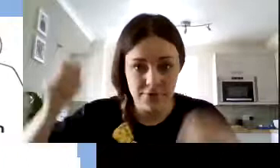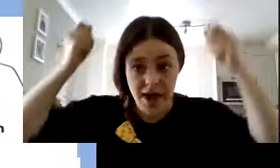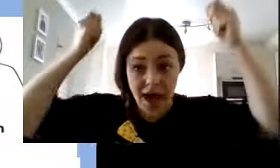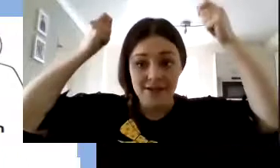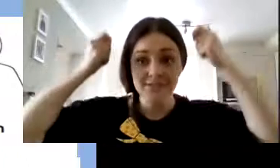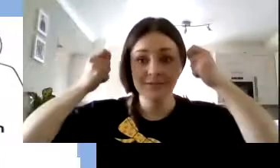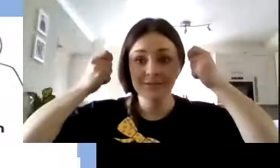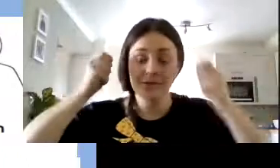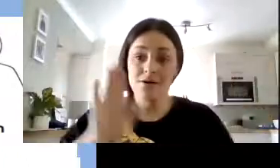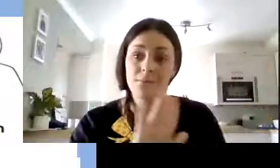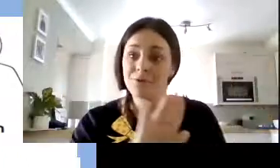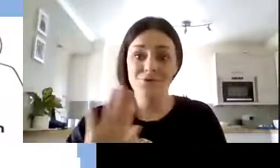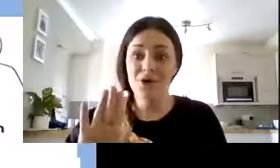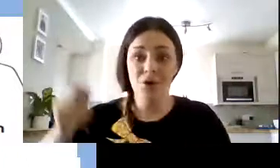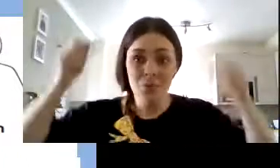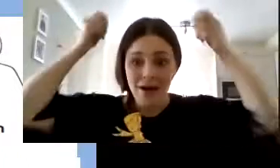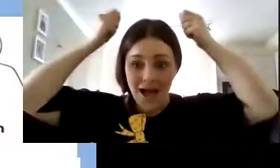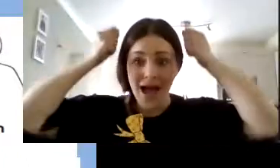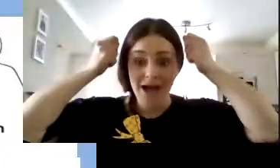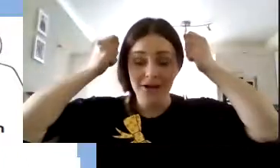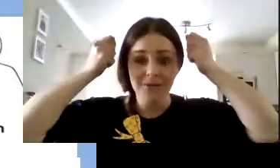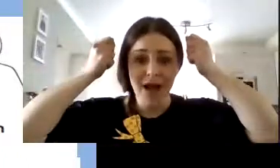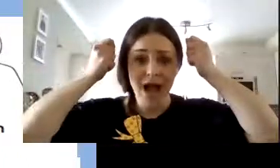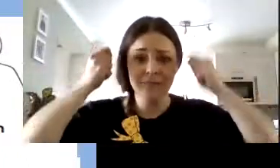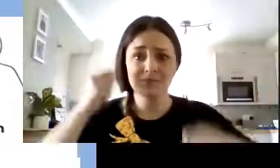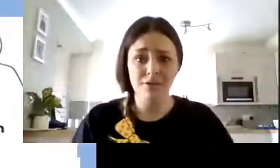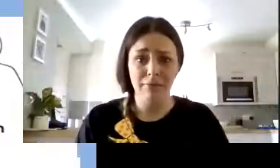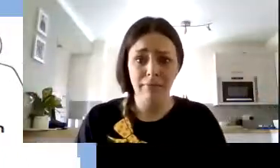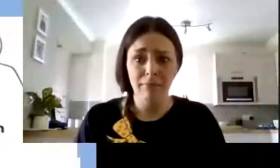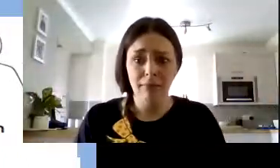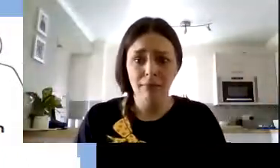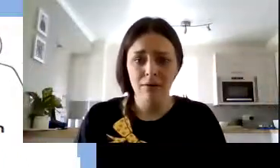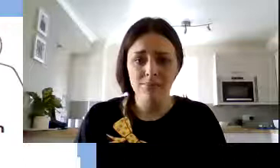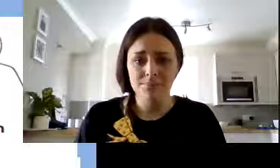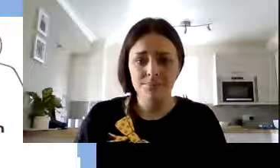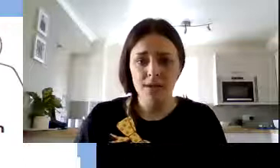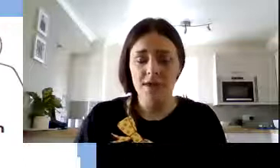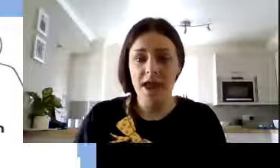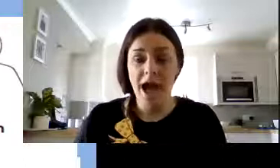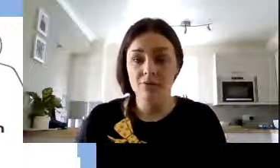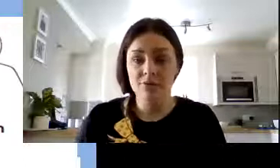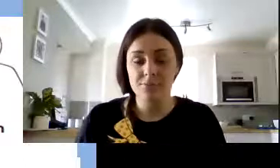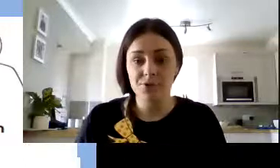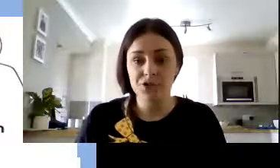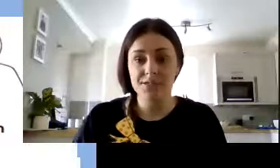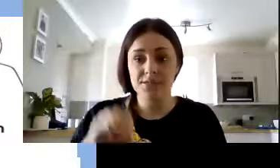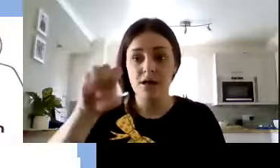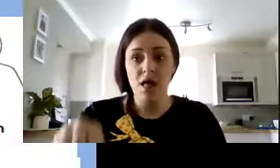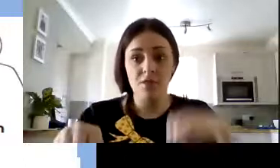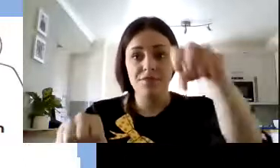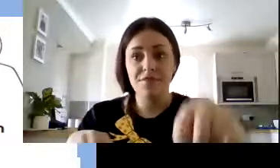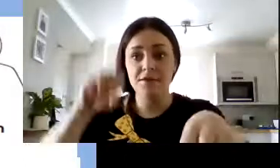Searched for the hat. But no hat could be found. Then out of the